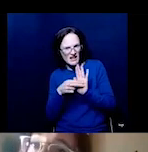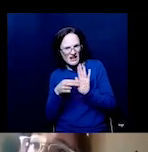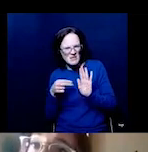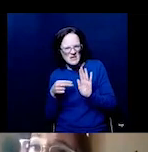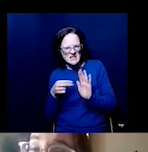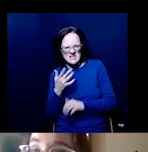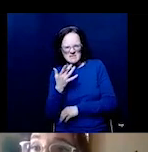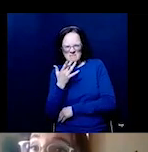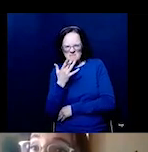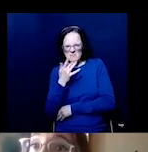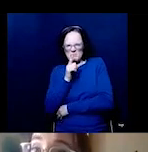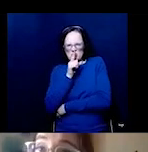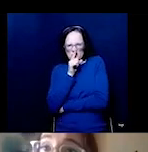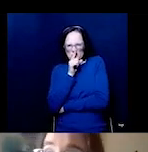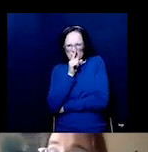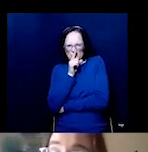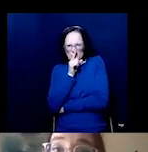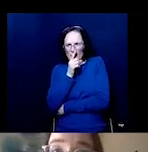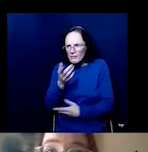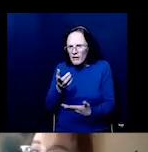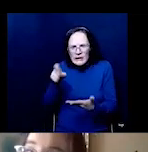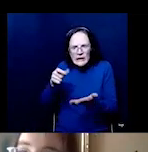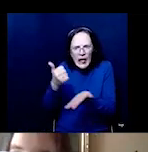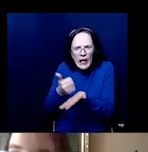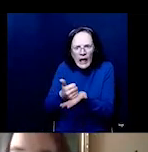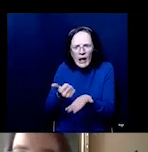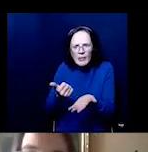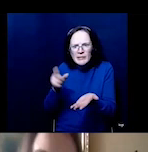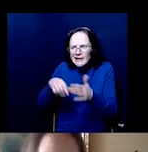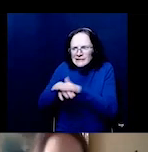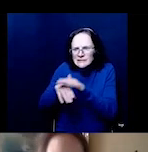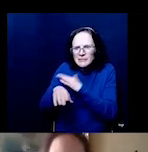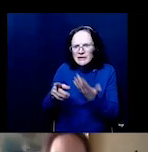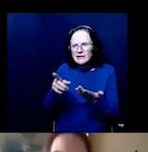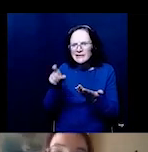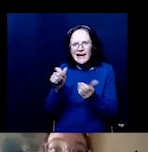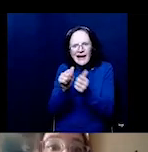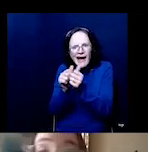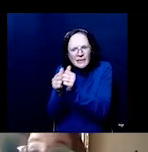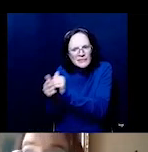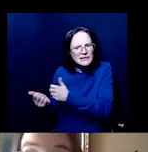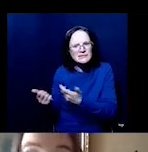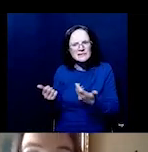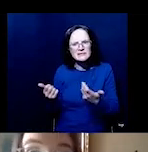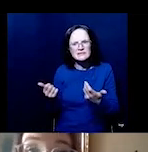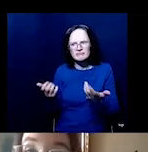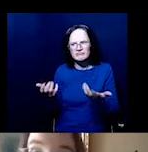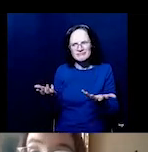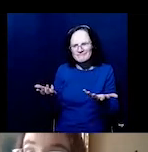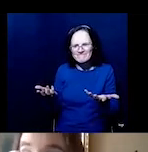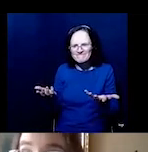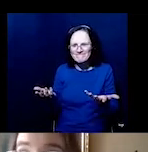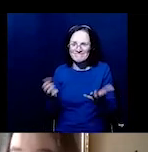these people don't deserve help, don't deserve accommodations, and don't deserve accessibility. So yeah, there's also the fact that people ask